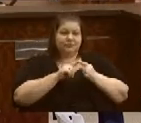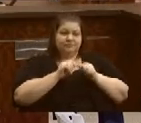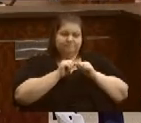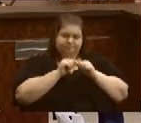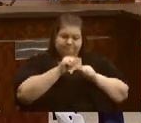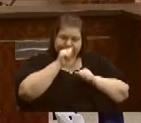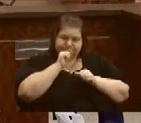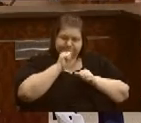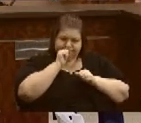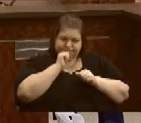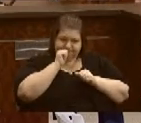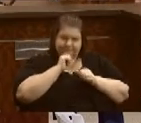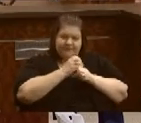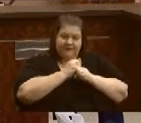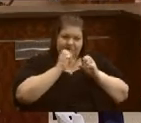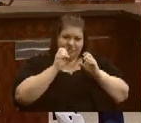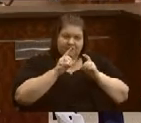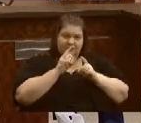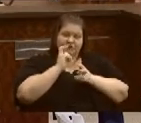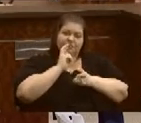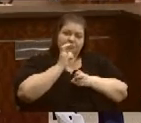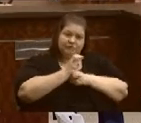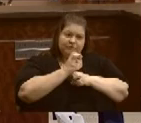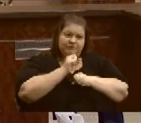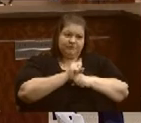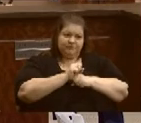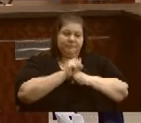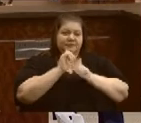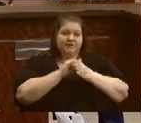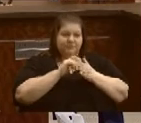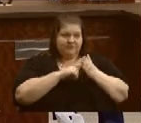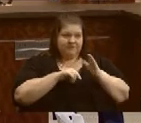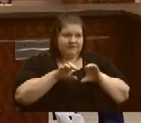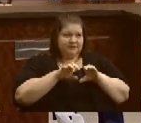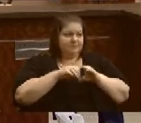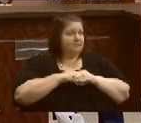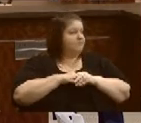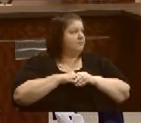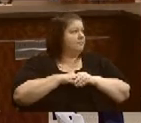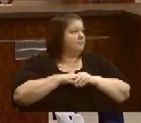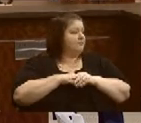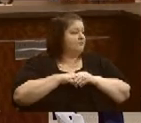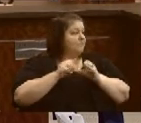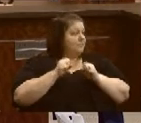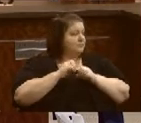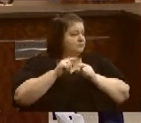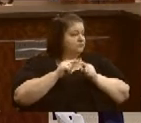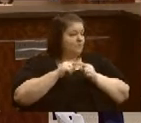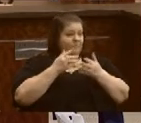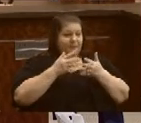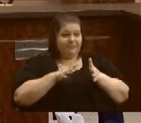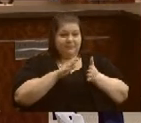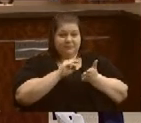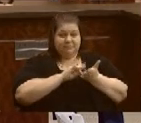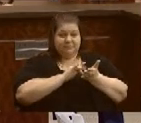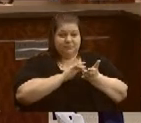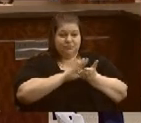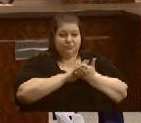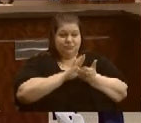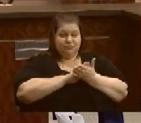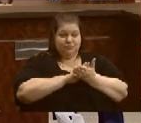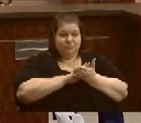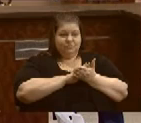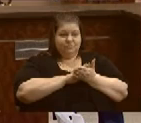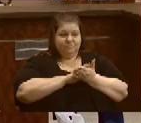the education and work very hard. That's what I did. So when I finished medical school, I wanted to be a